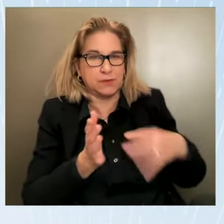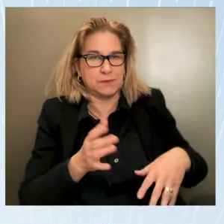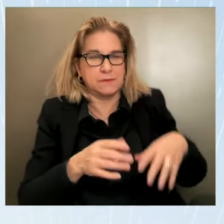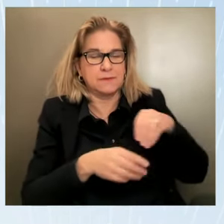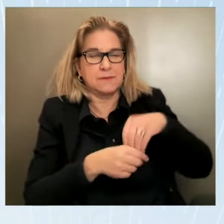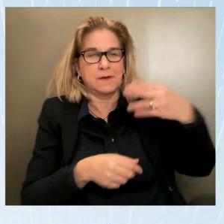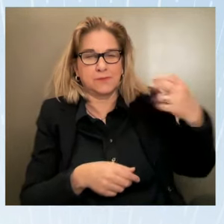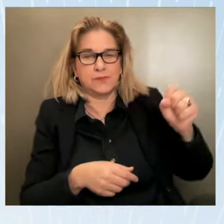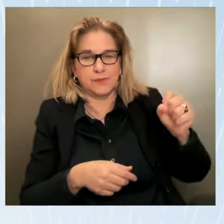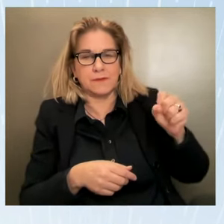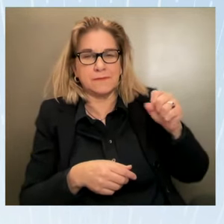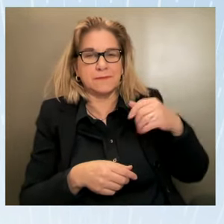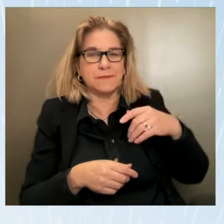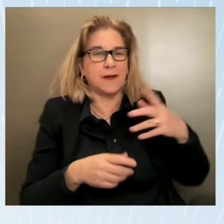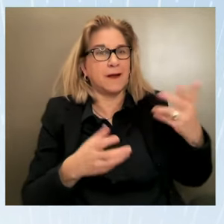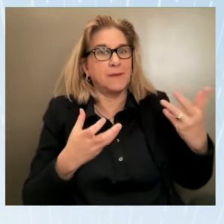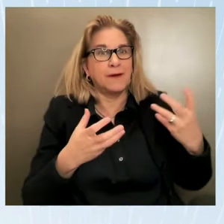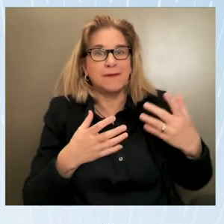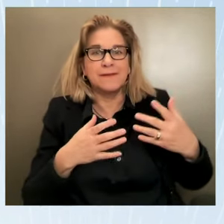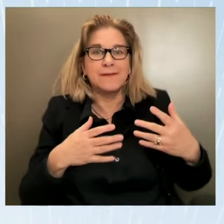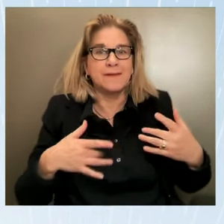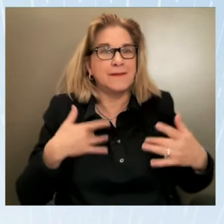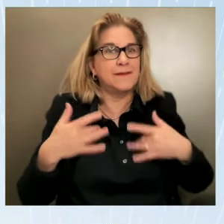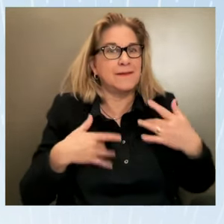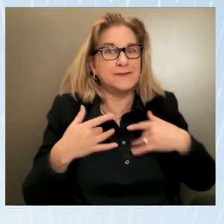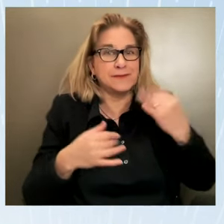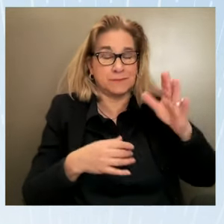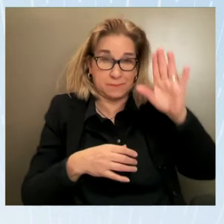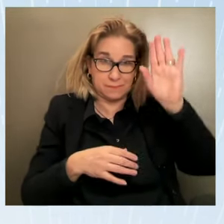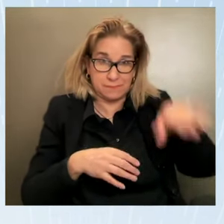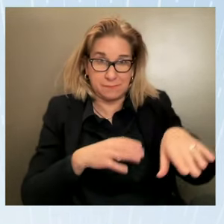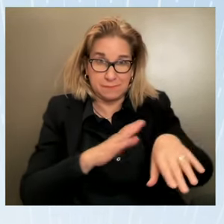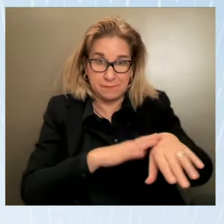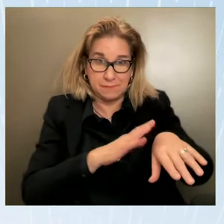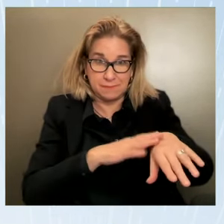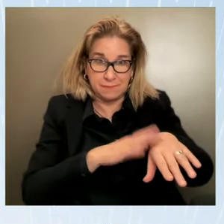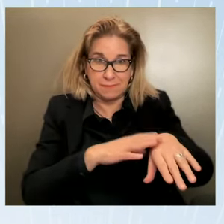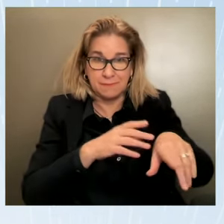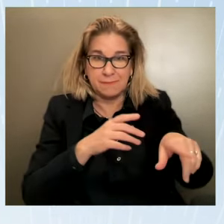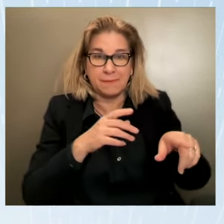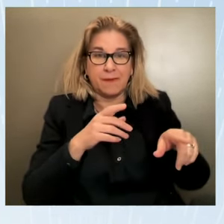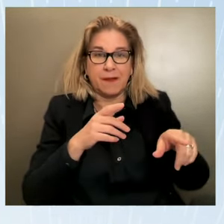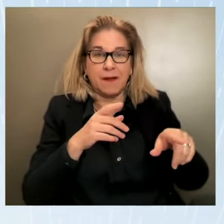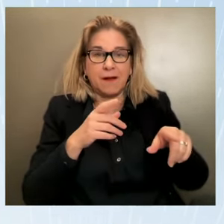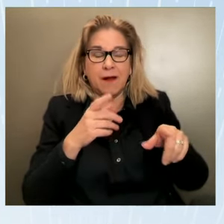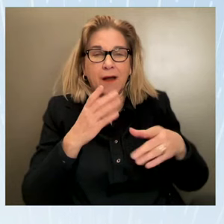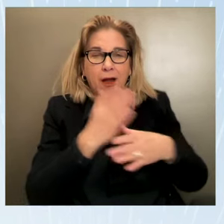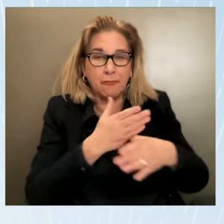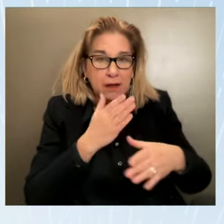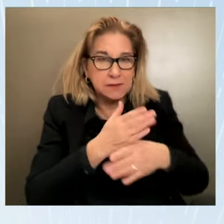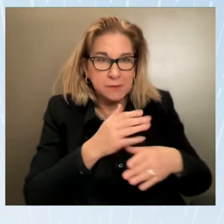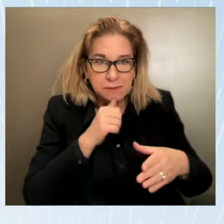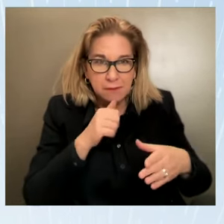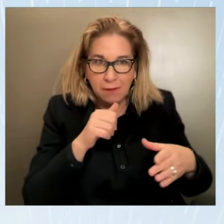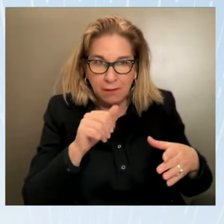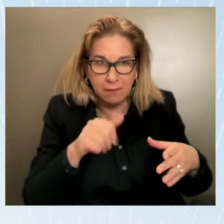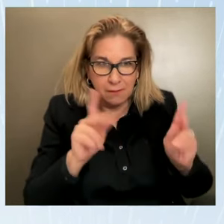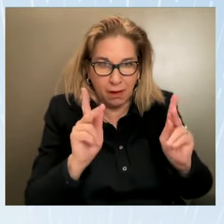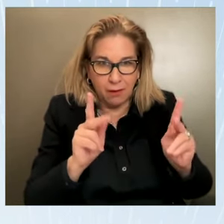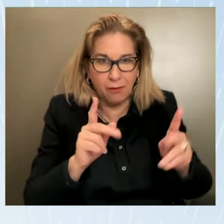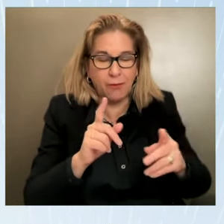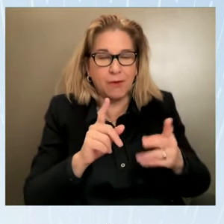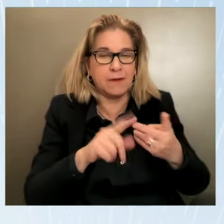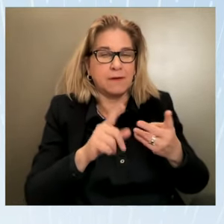additional technical assistance in the area of workforce harassment and continue to train our frontline staff to recognize